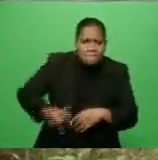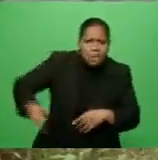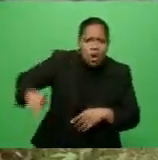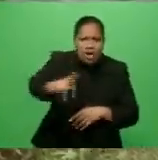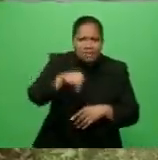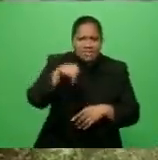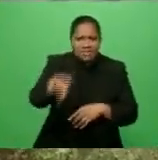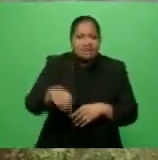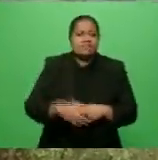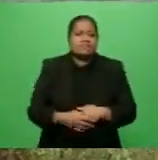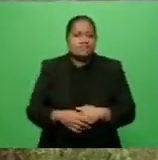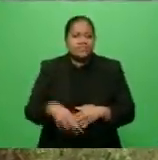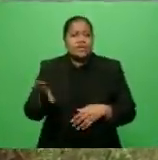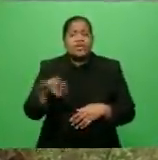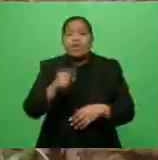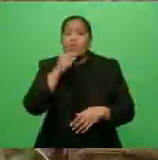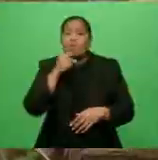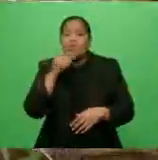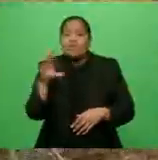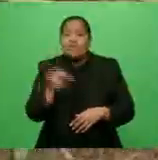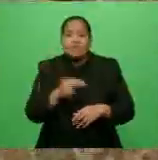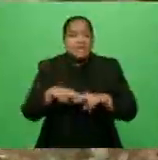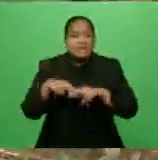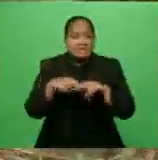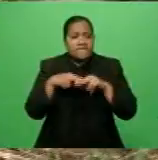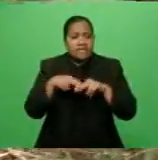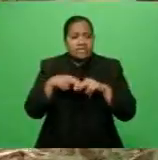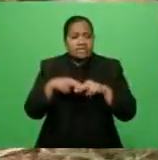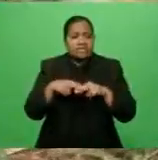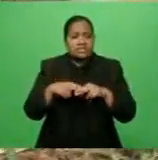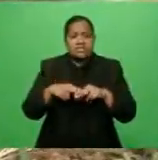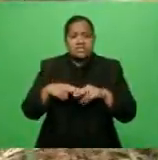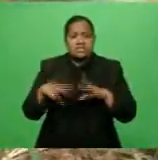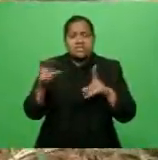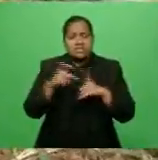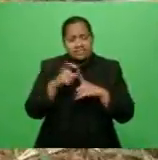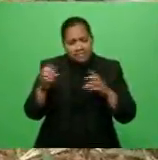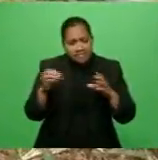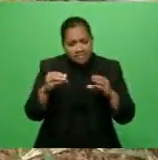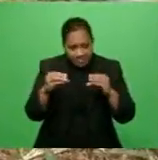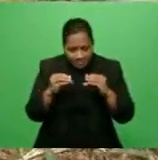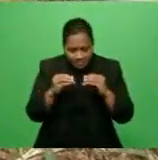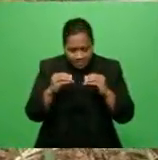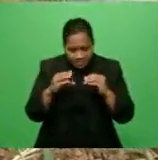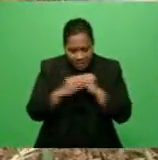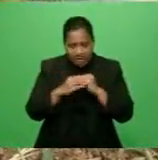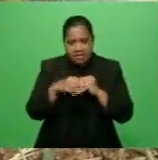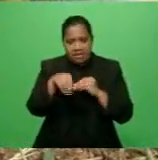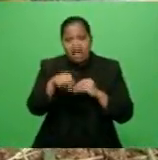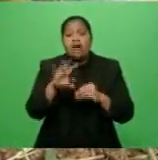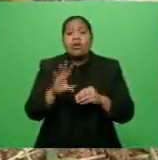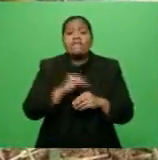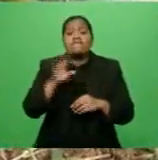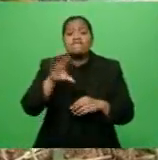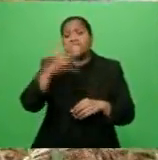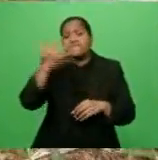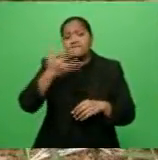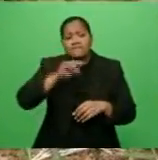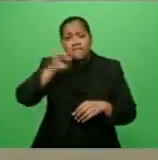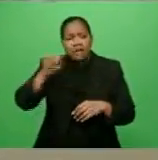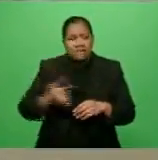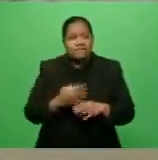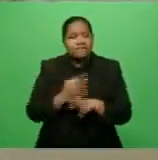Fiji Development Bank and collected her retirement funds. Her first large-scale harvest will see 15,000 tilapia